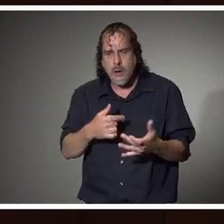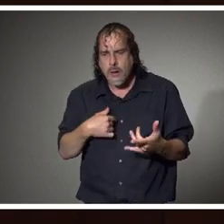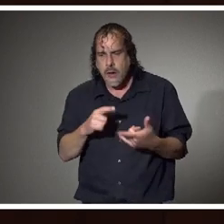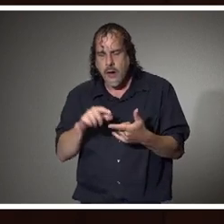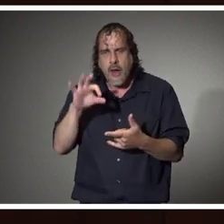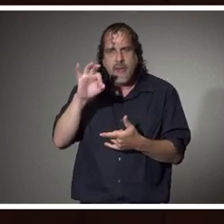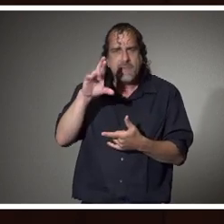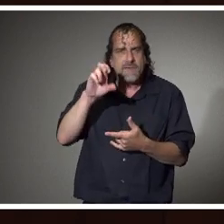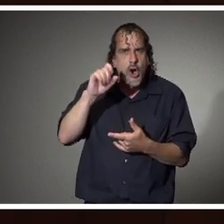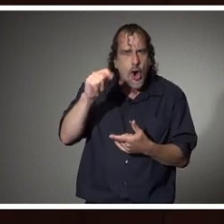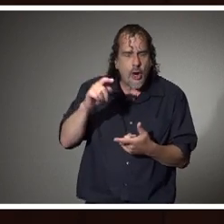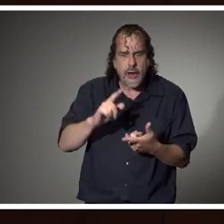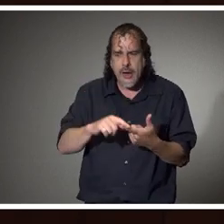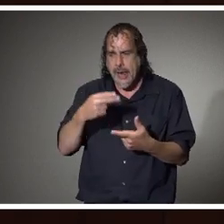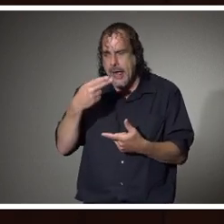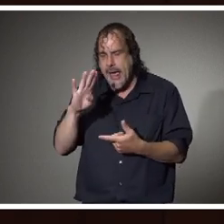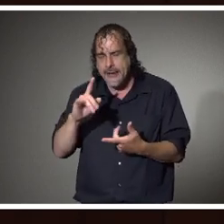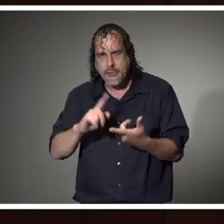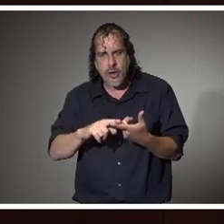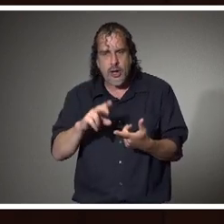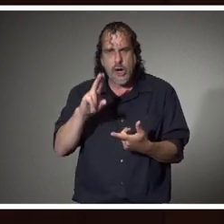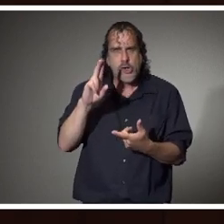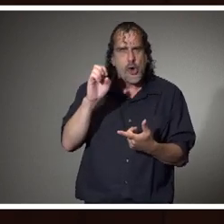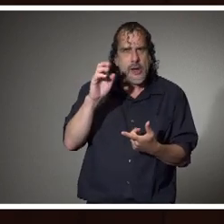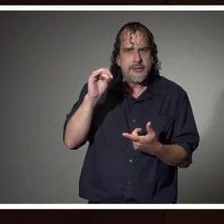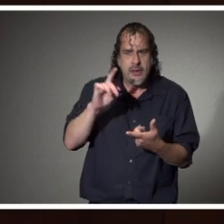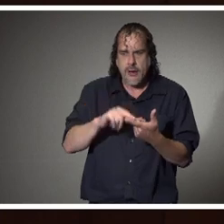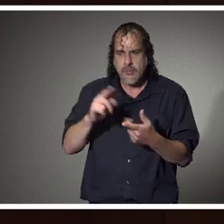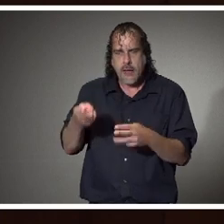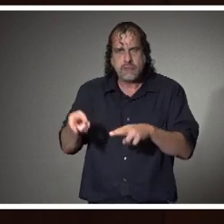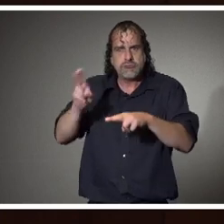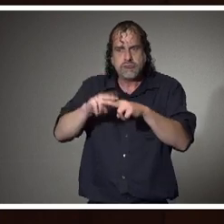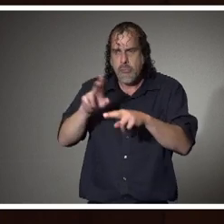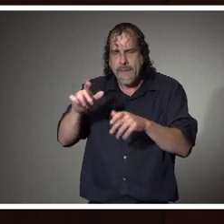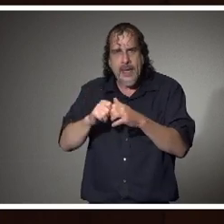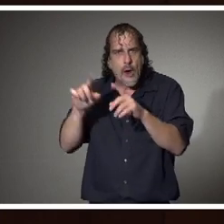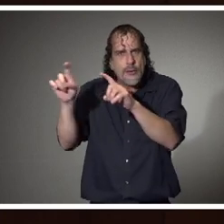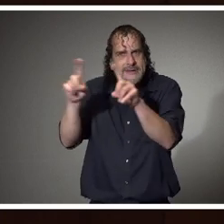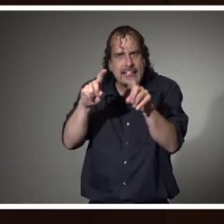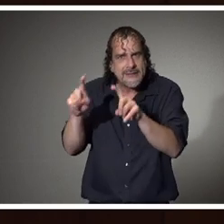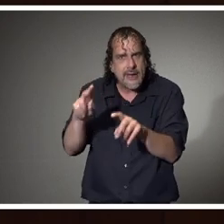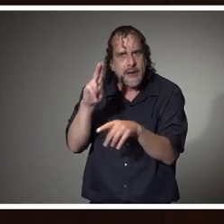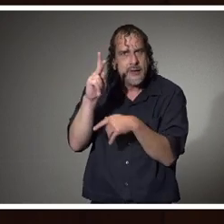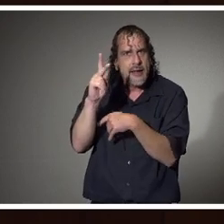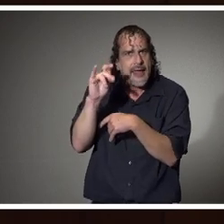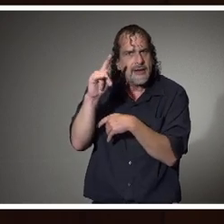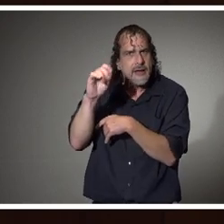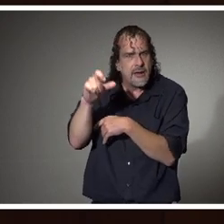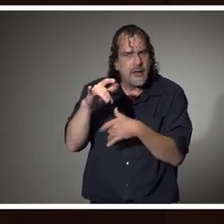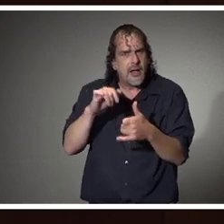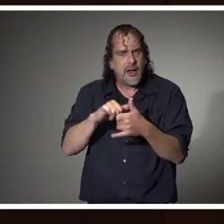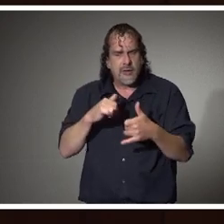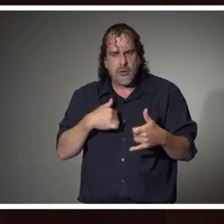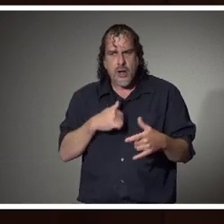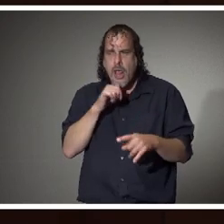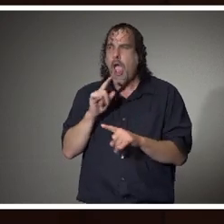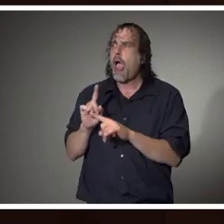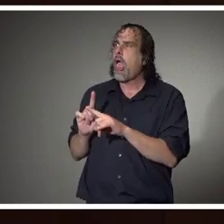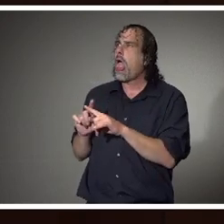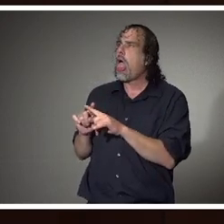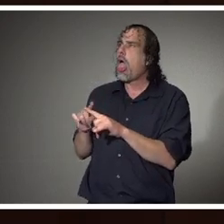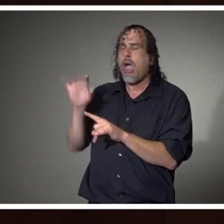Hattiesburg Clinic and with USM to come up with their testing kits, you know, that is just saying we're not depending on government